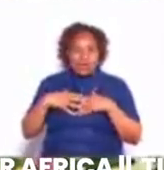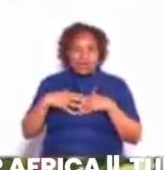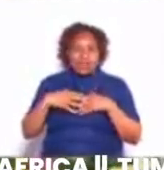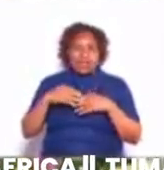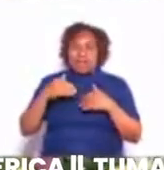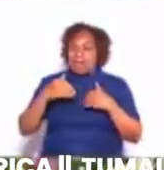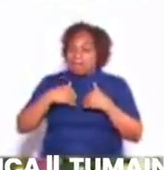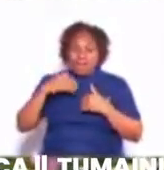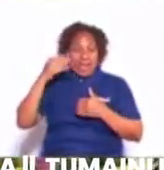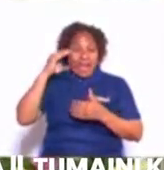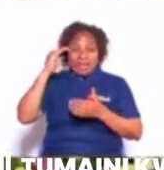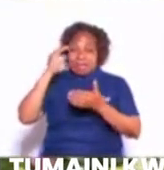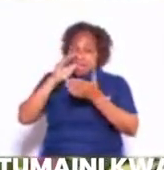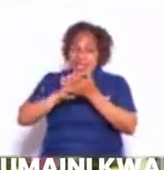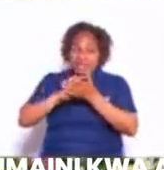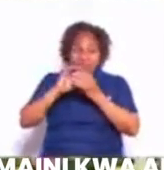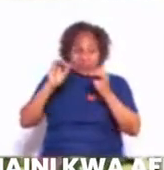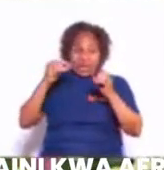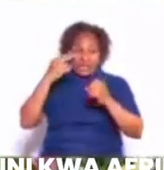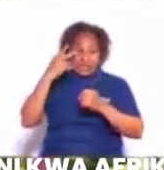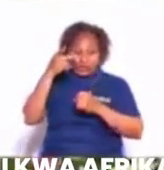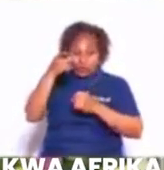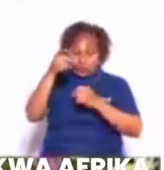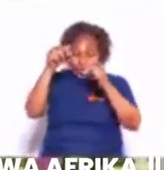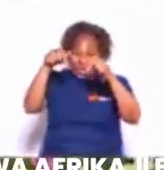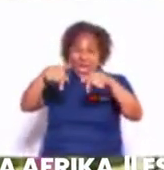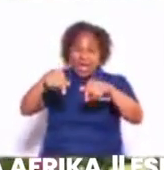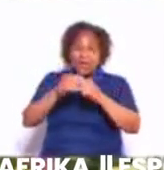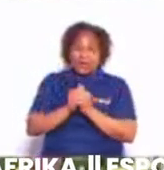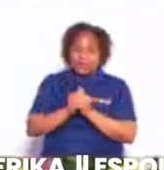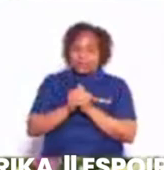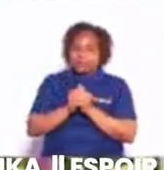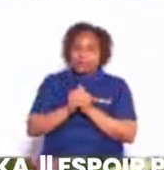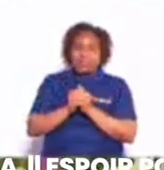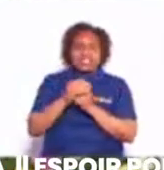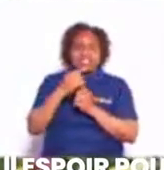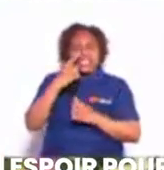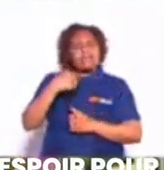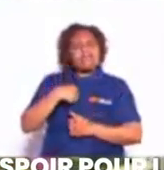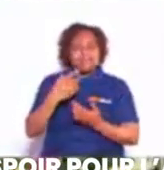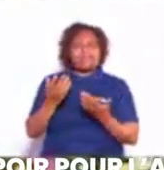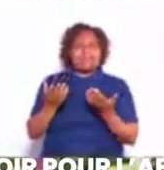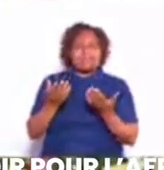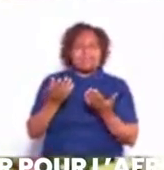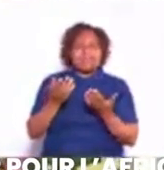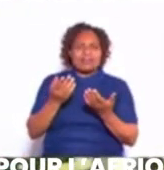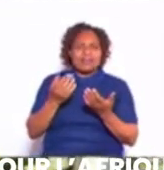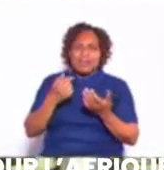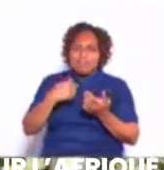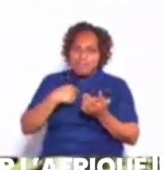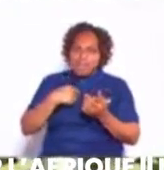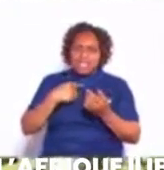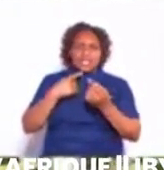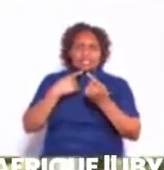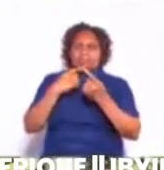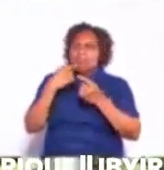I don't believe that I see you now. I told her, tell me, I'm